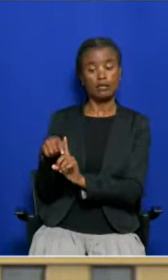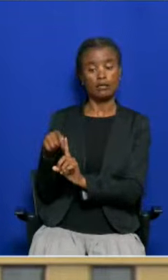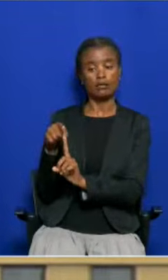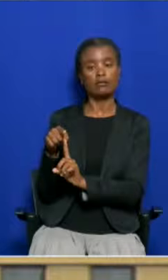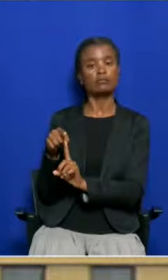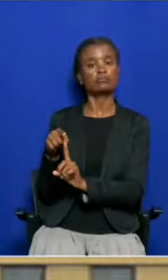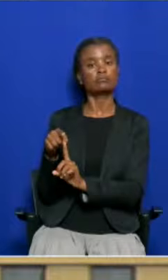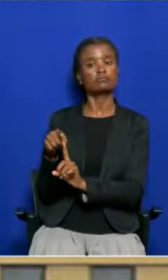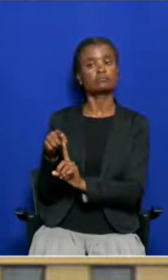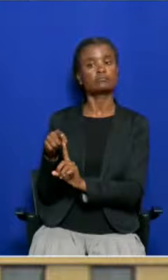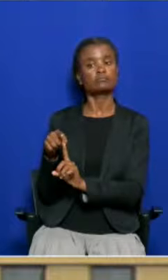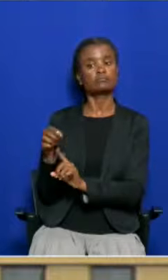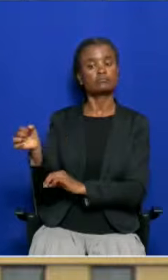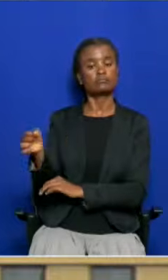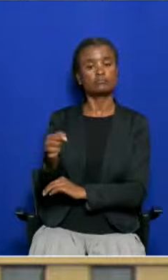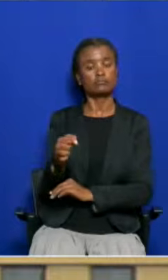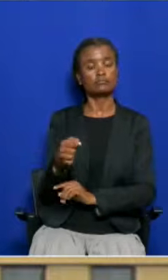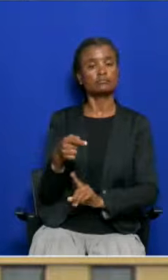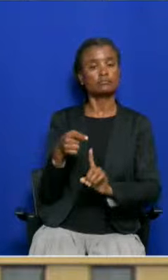Lieutenant General Mkhwanazi